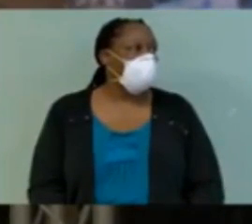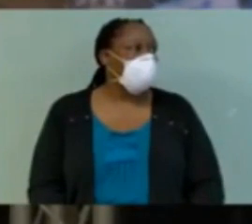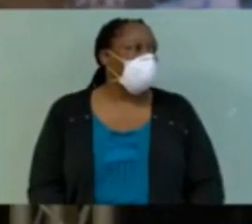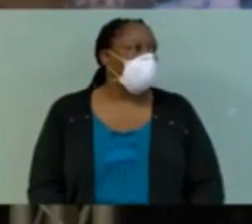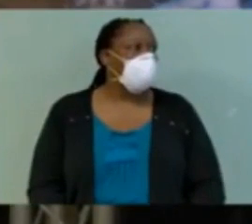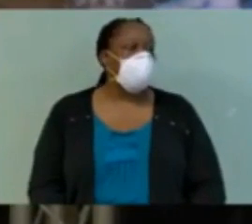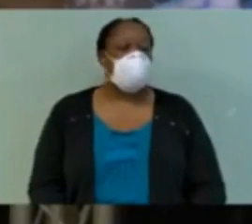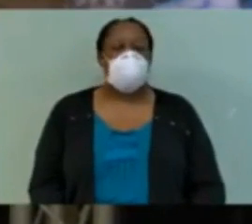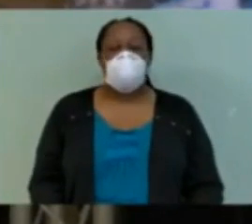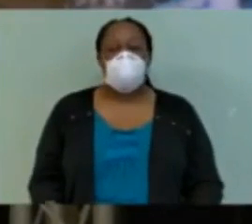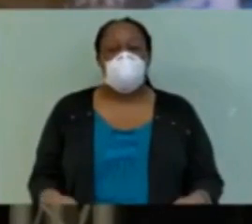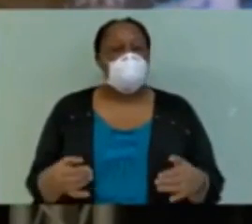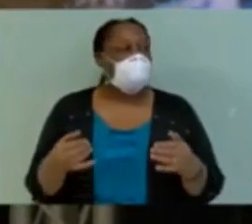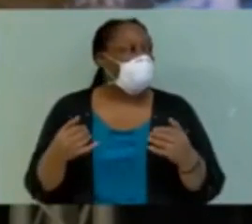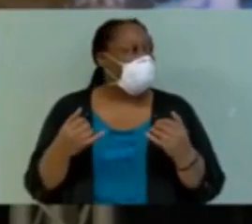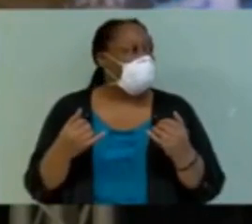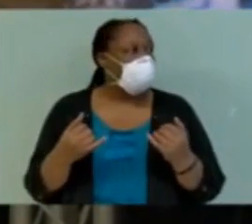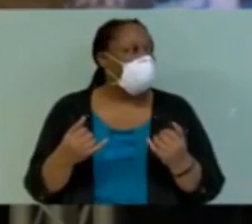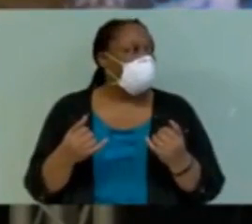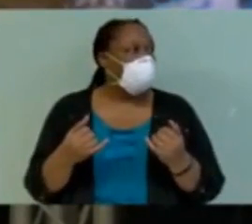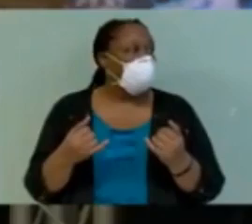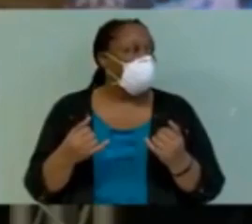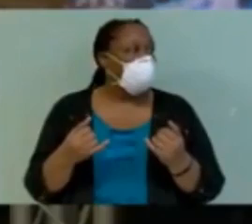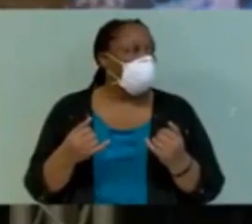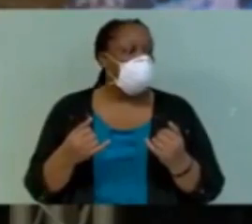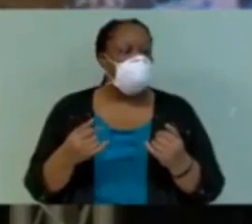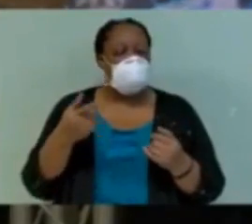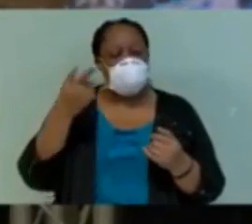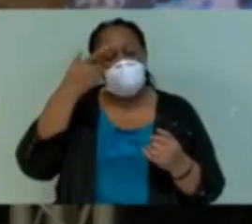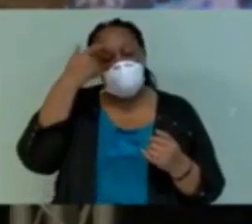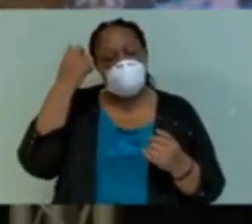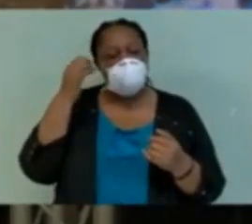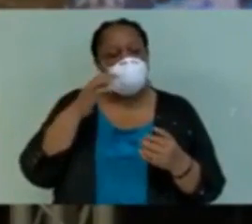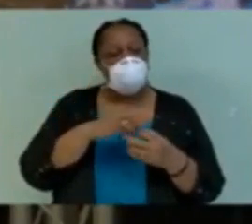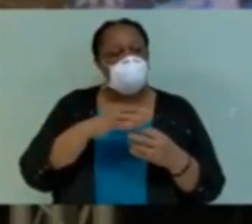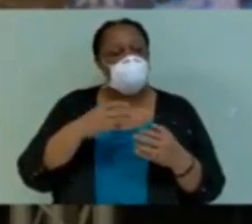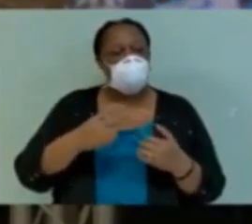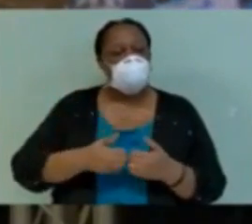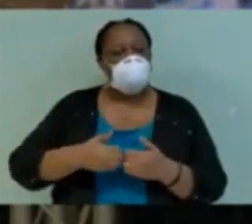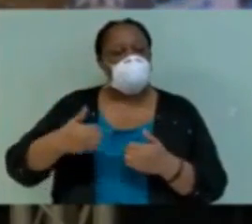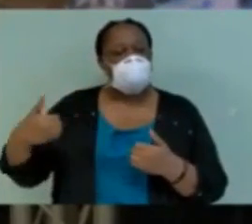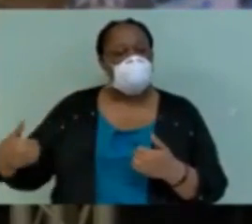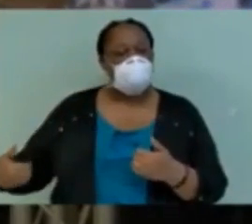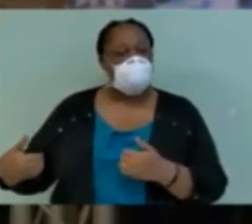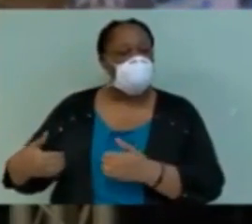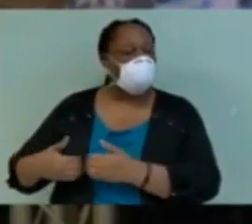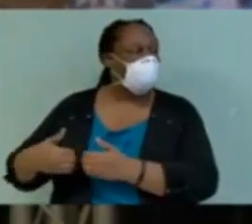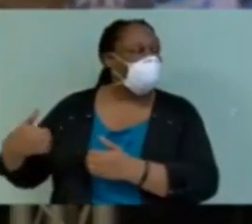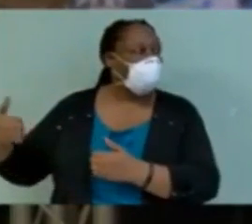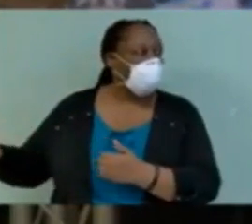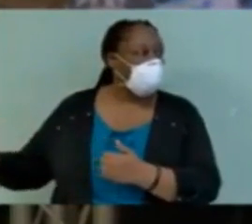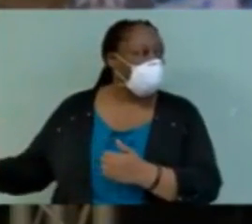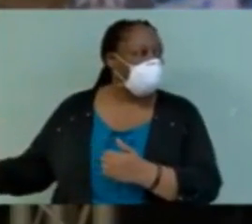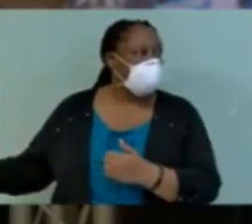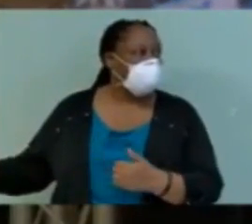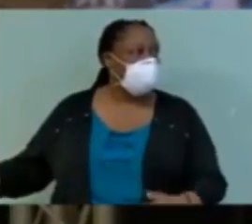the wearing of masks, and the shelter-in-place protocols, shelter-in-place order.